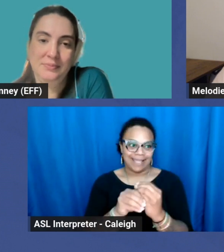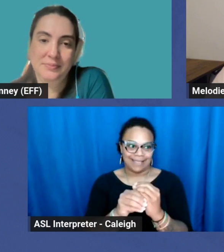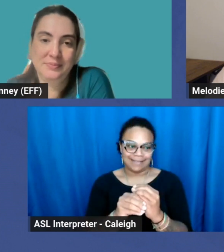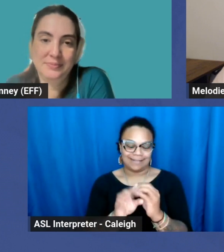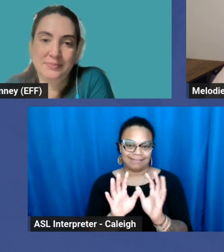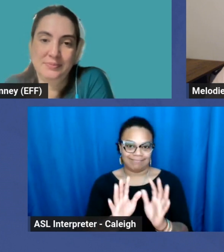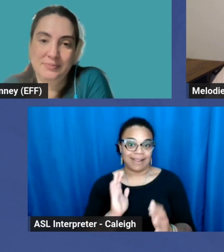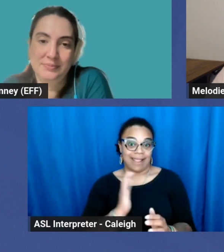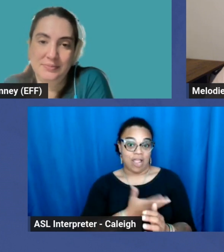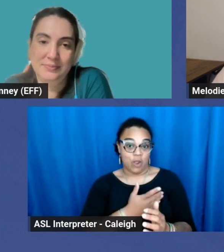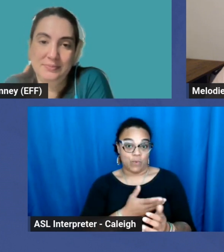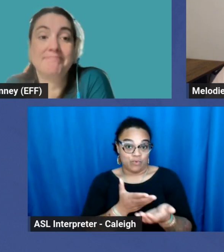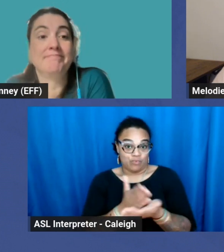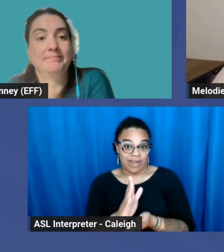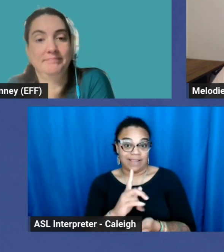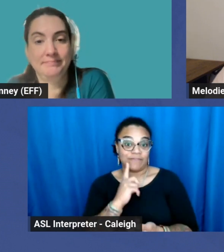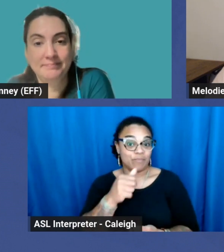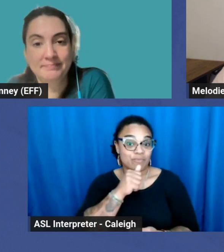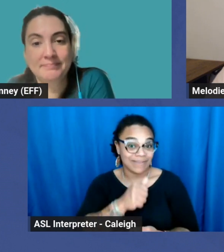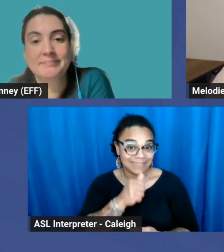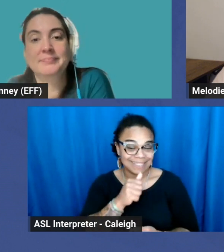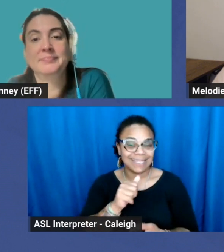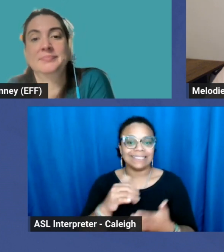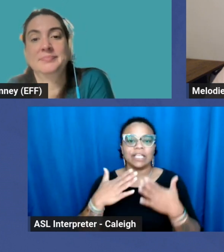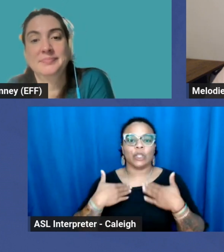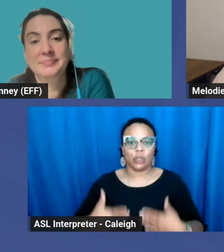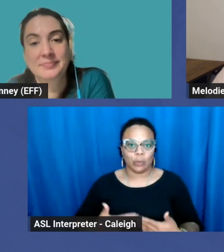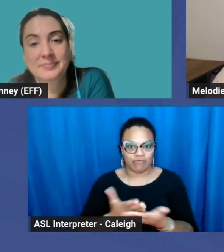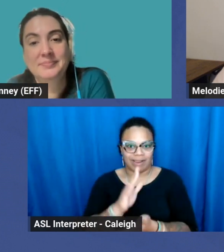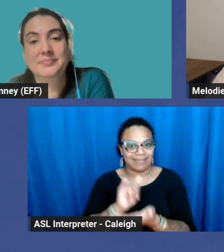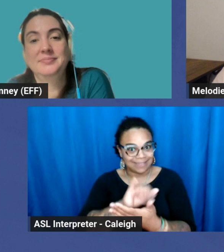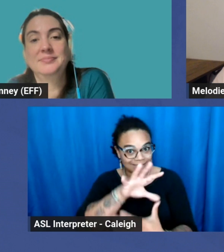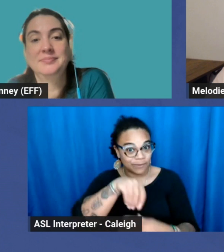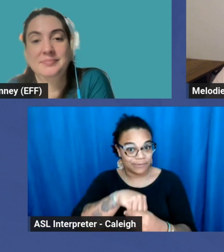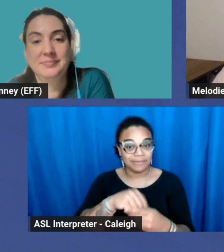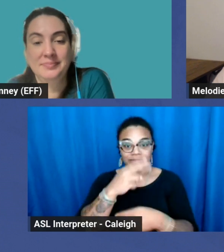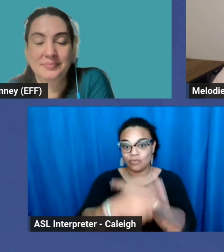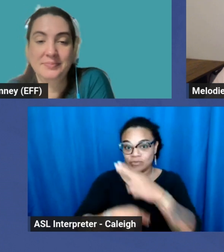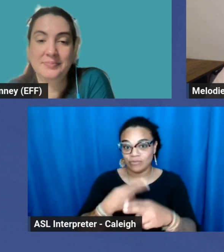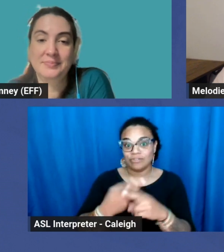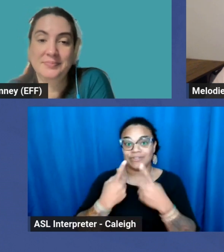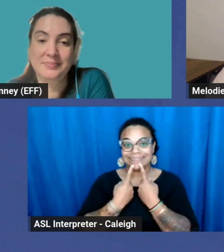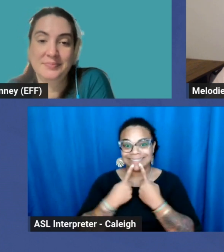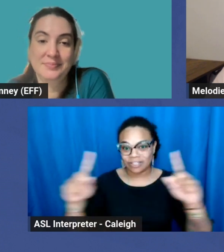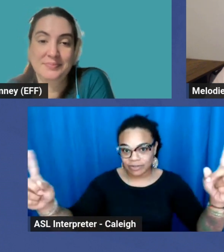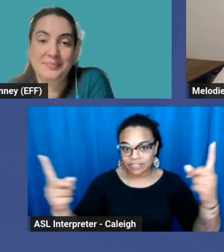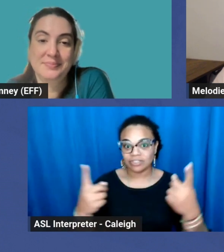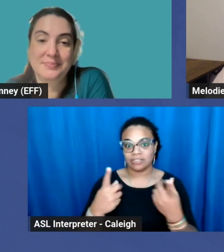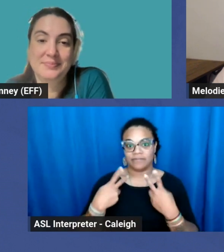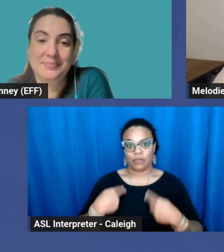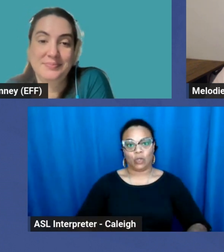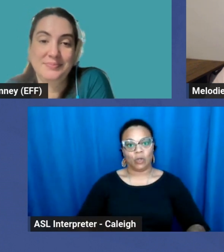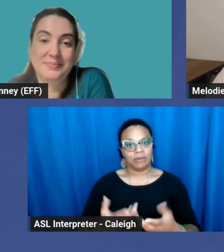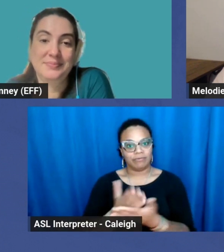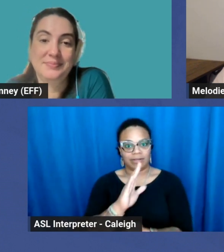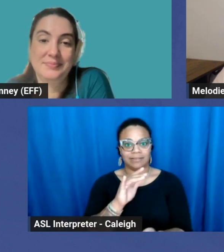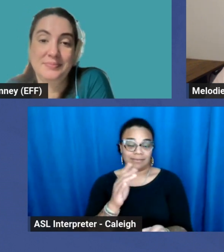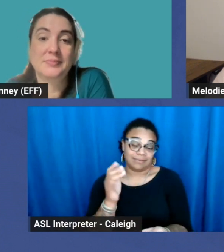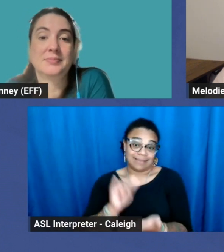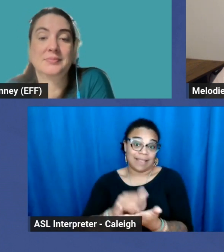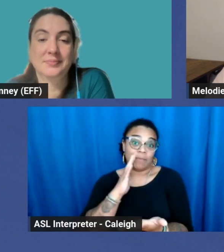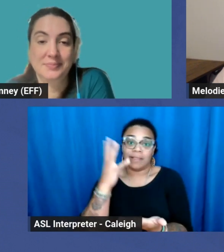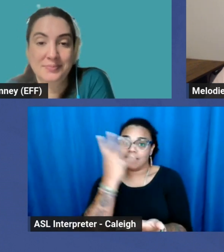right to privacy is a human right. It's outlined in the Universal Declaration of Human Rights, and it would be lovely to have that respected and